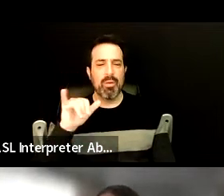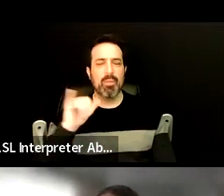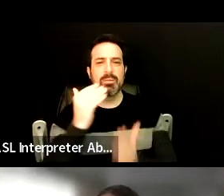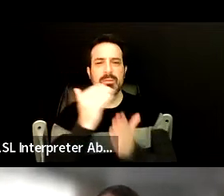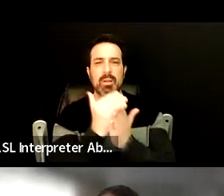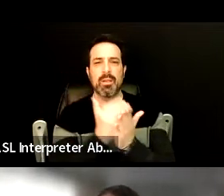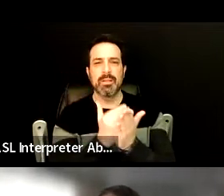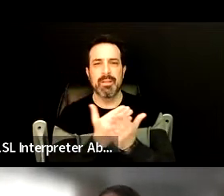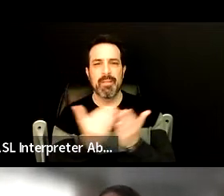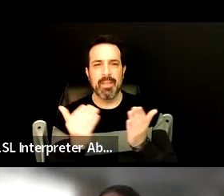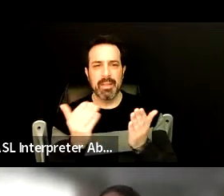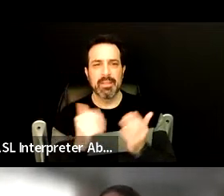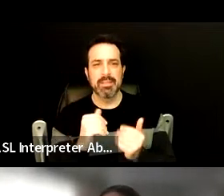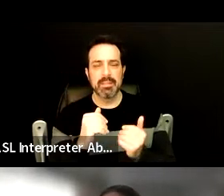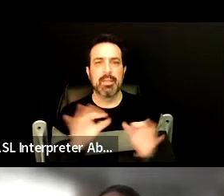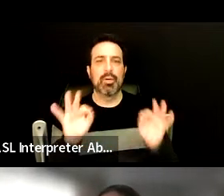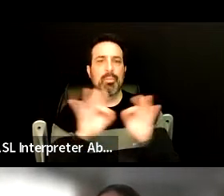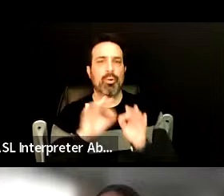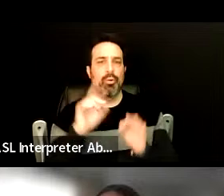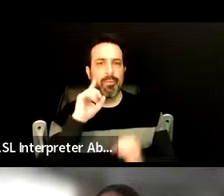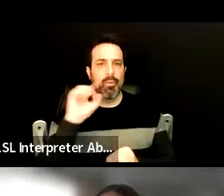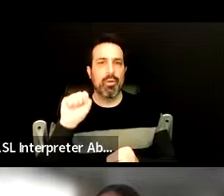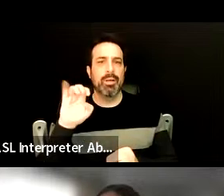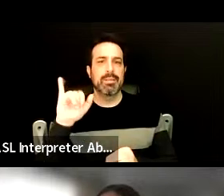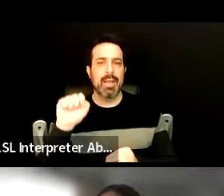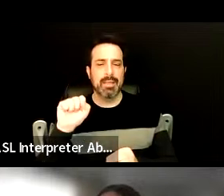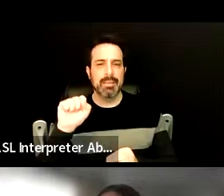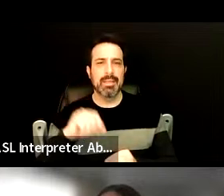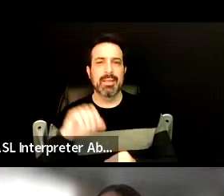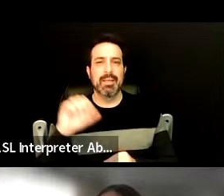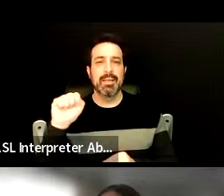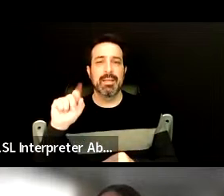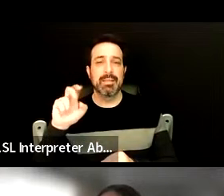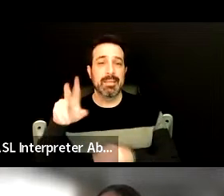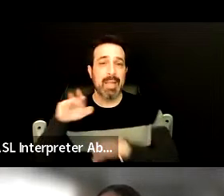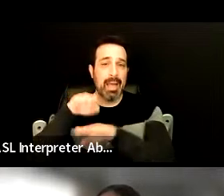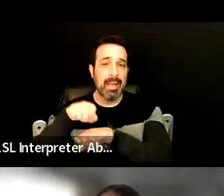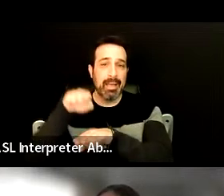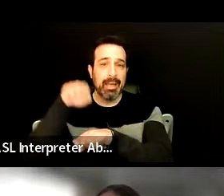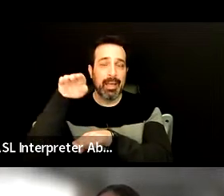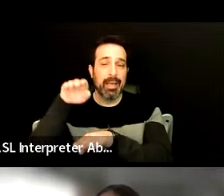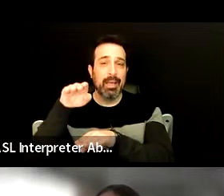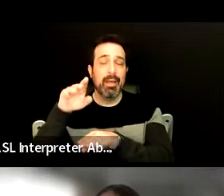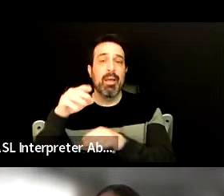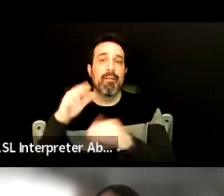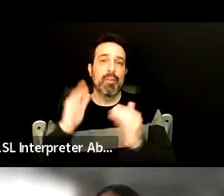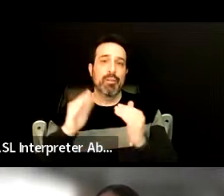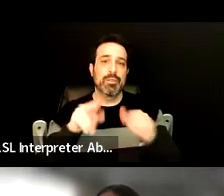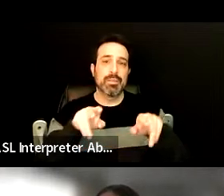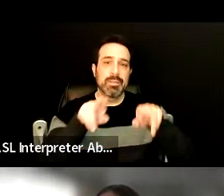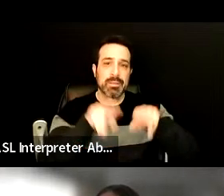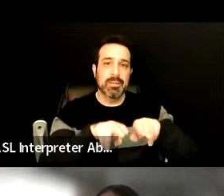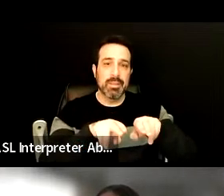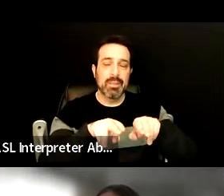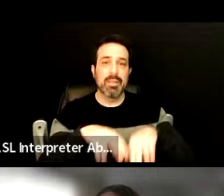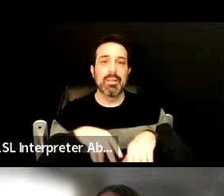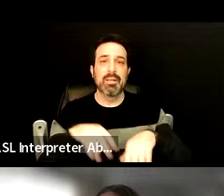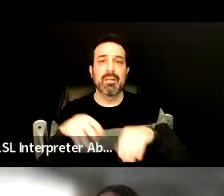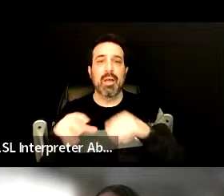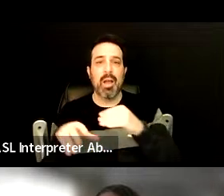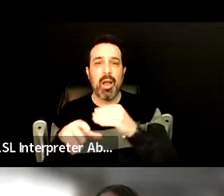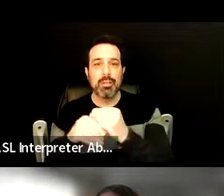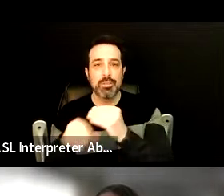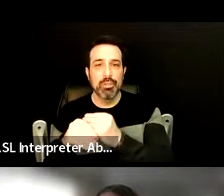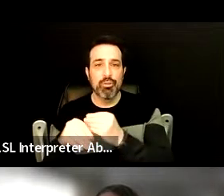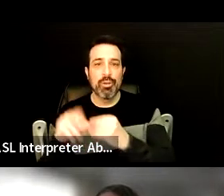that were pertinent to the SEIS, the stacked bridge versus the side-by-side and the auxiliary lanes.